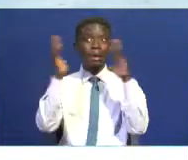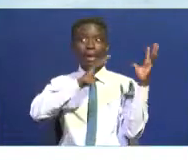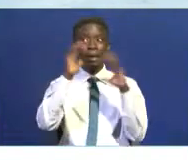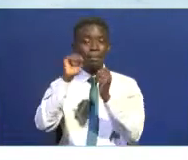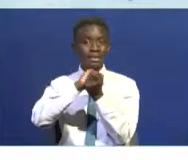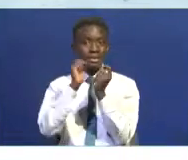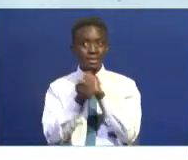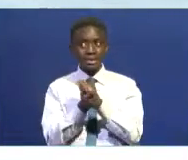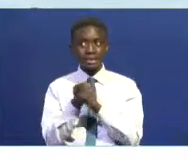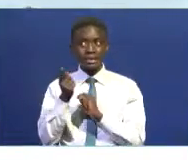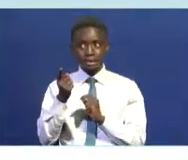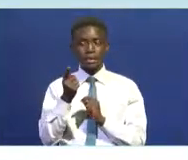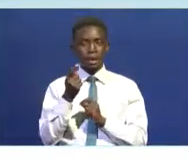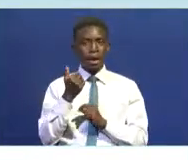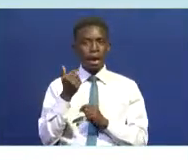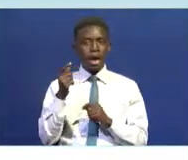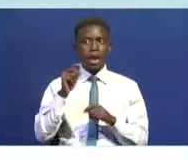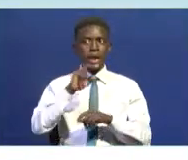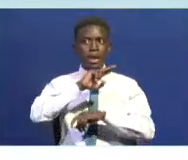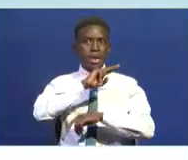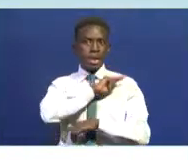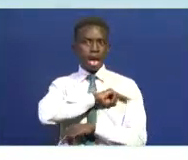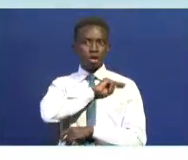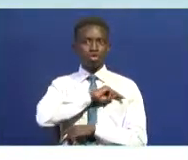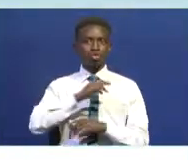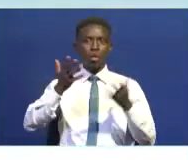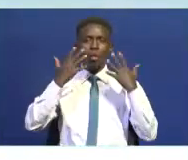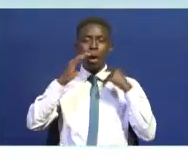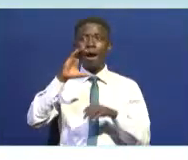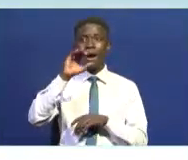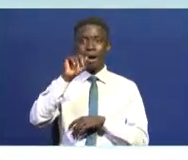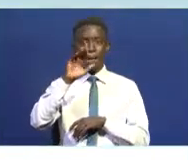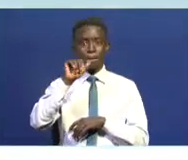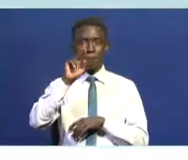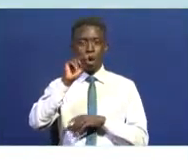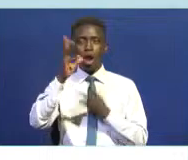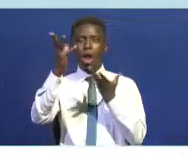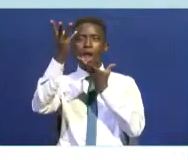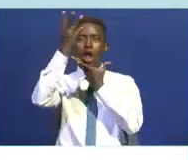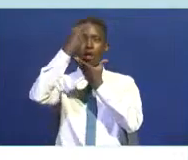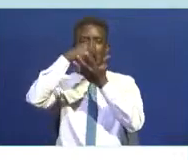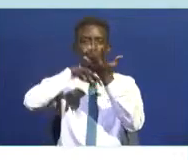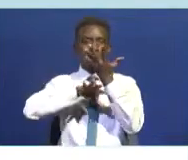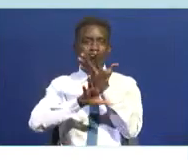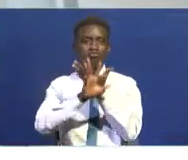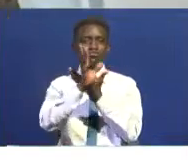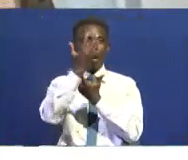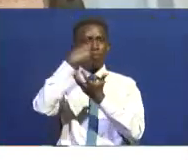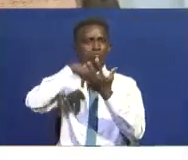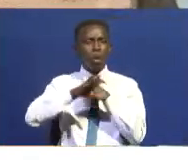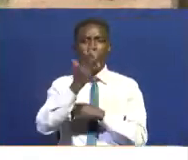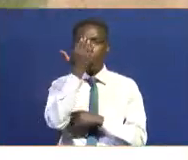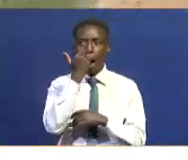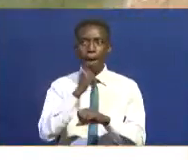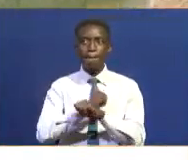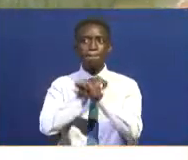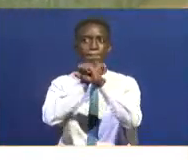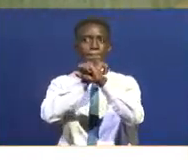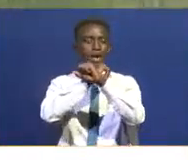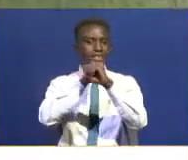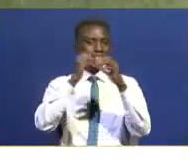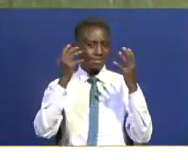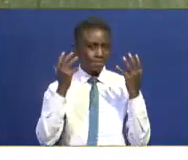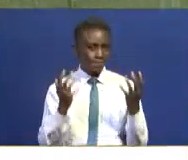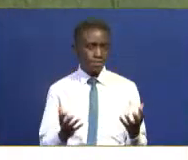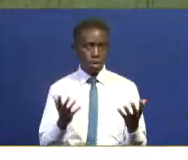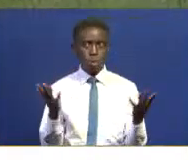a natural carbon sinks. Preserving these wetlands goes a long way in protecting the incredible biodiversity, as